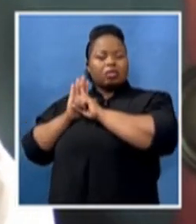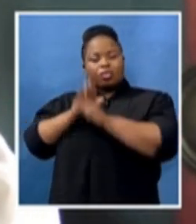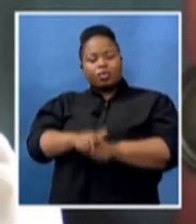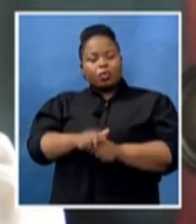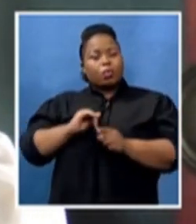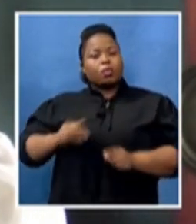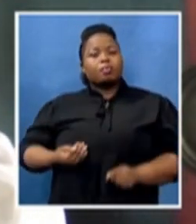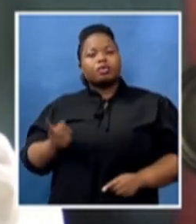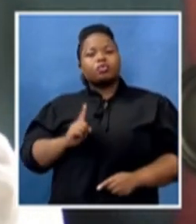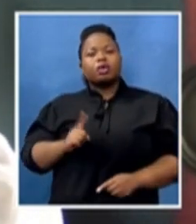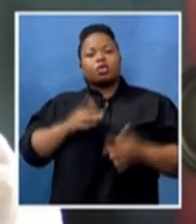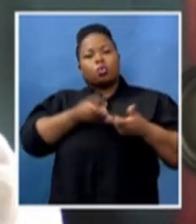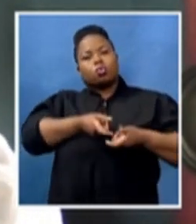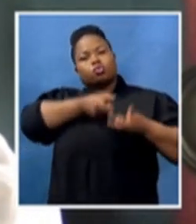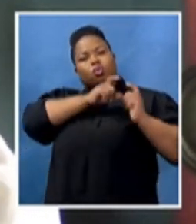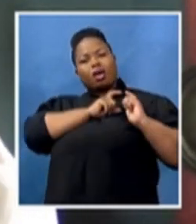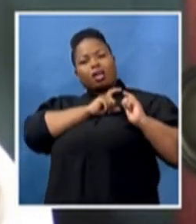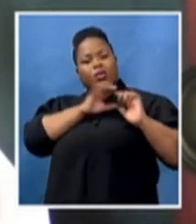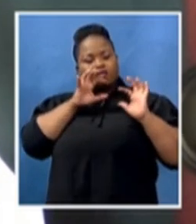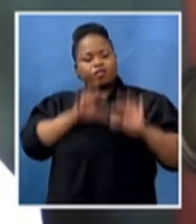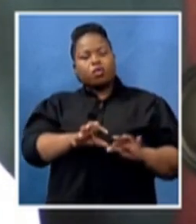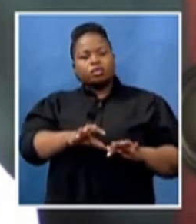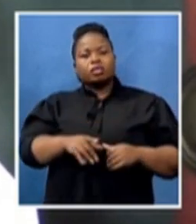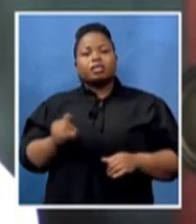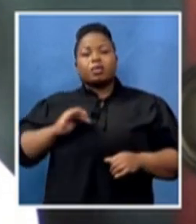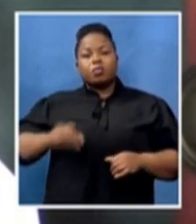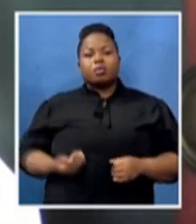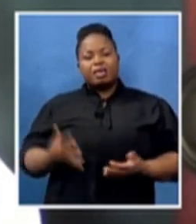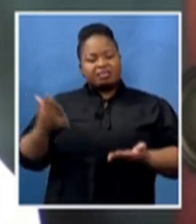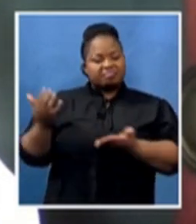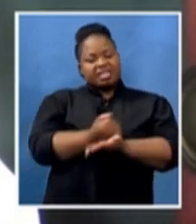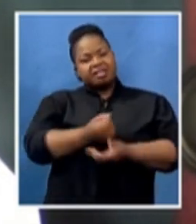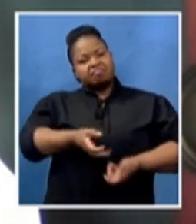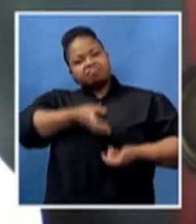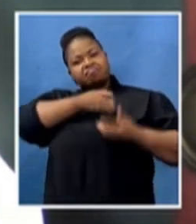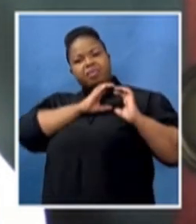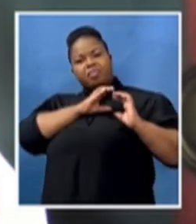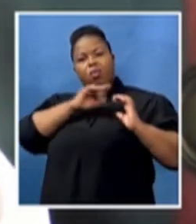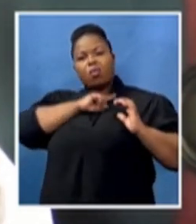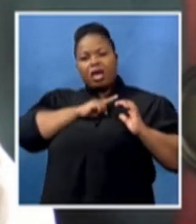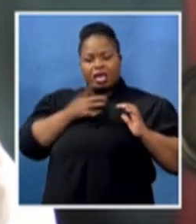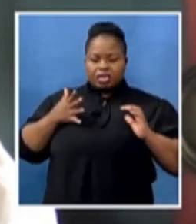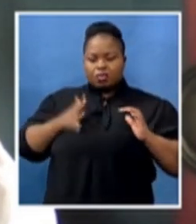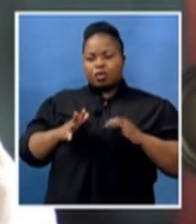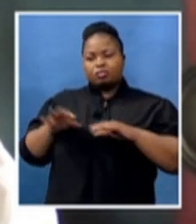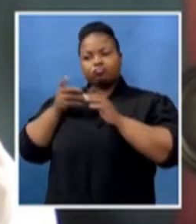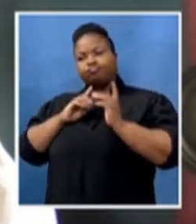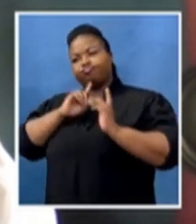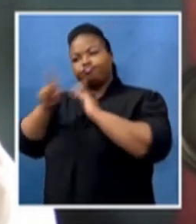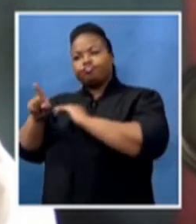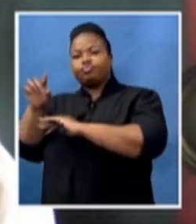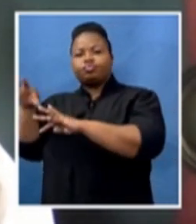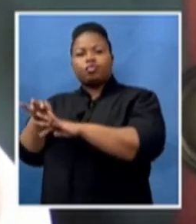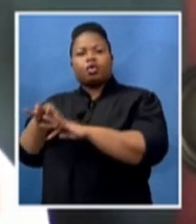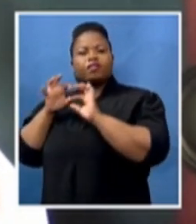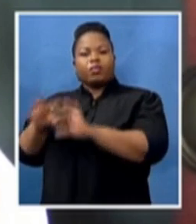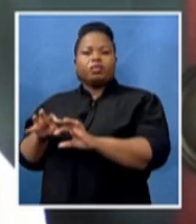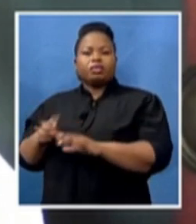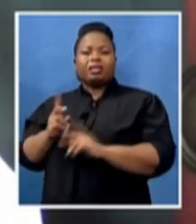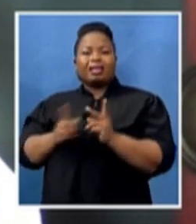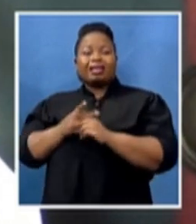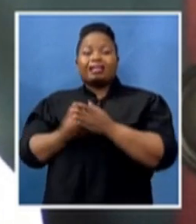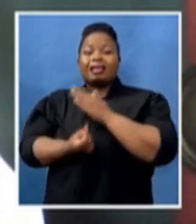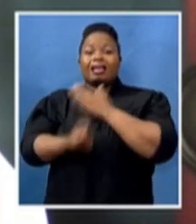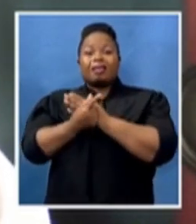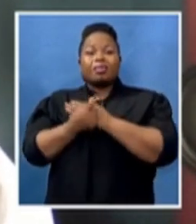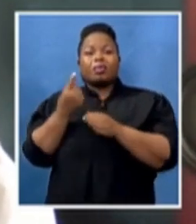a female is abducted for the purpose of marriage. While the practice can be conducted in an arranged manner, with all the